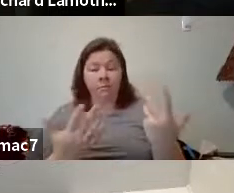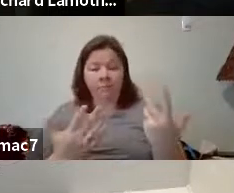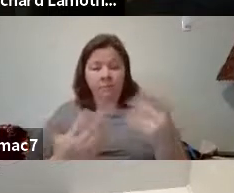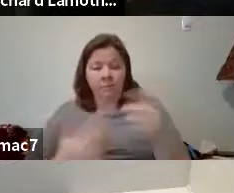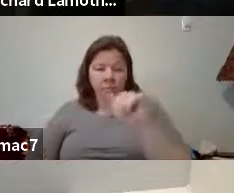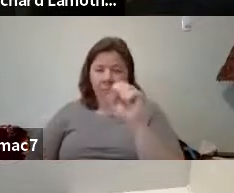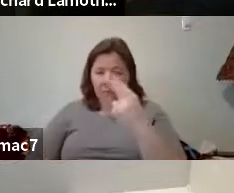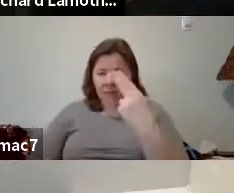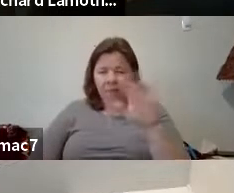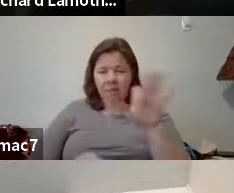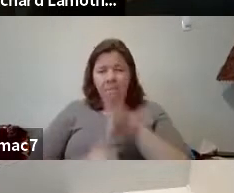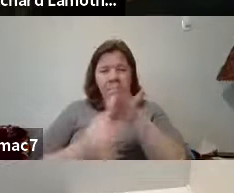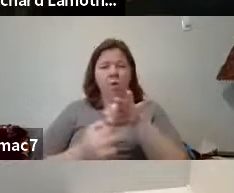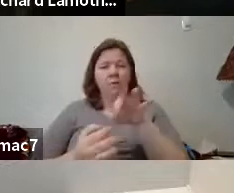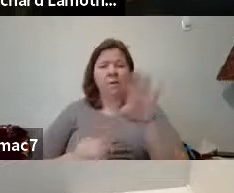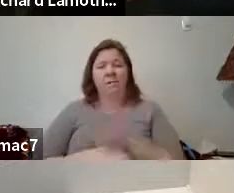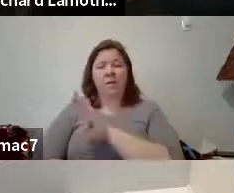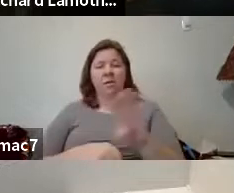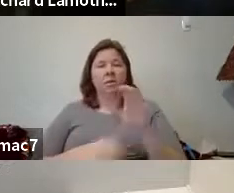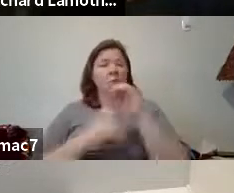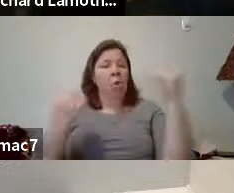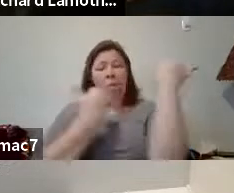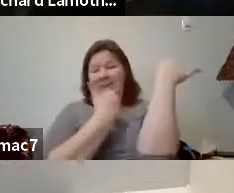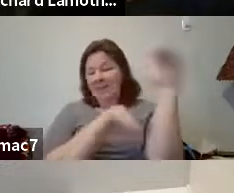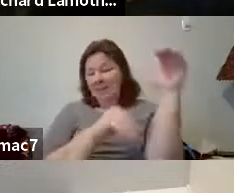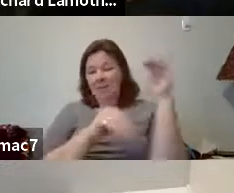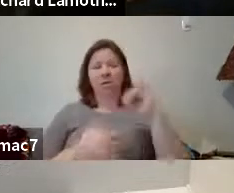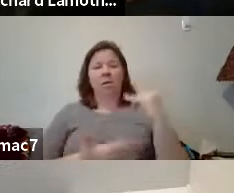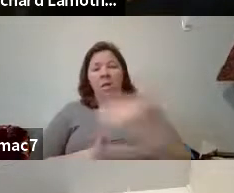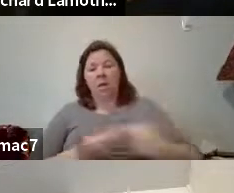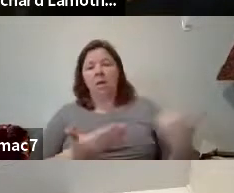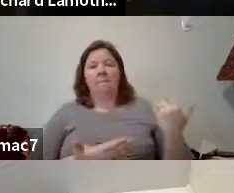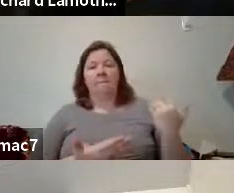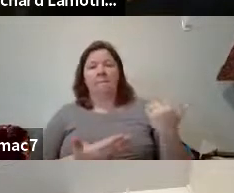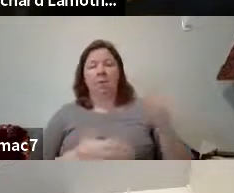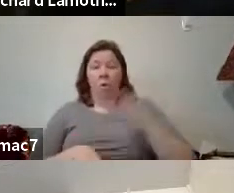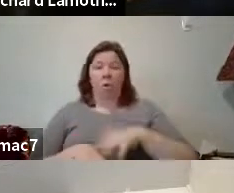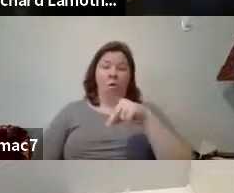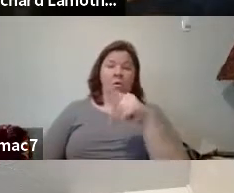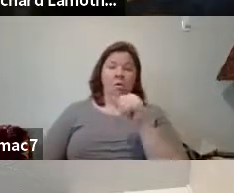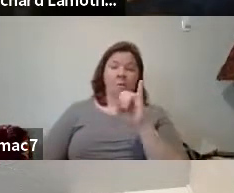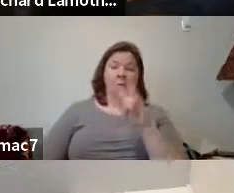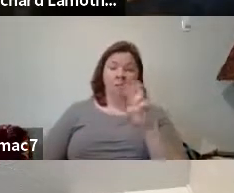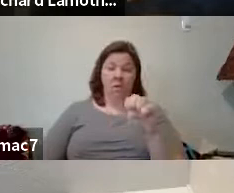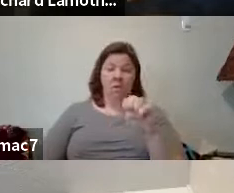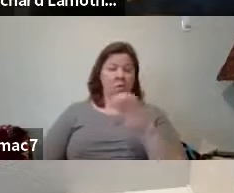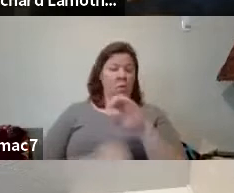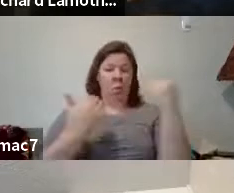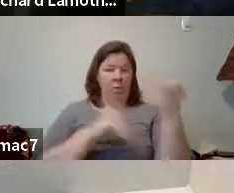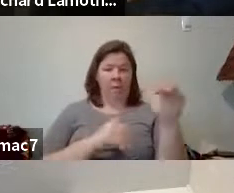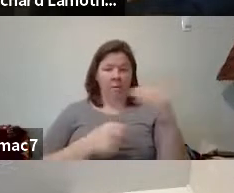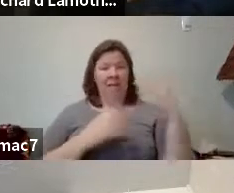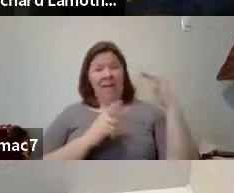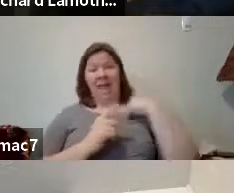Ash said the perfect business is one where you have unlimited income. So ONPASSIVE gives us unlimited income. It doesn't cap us